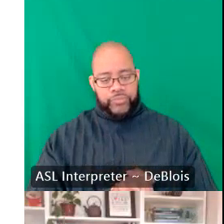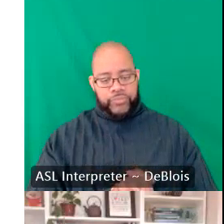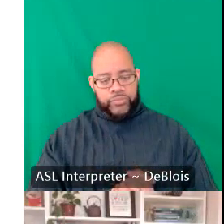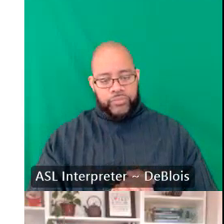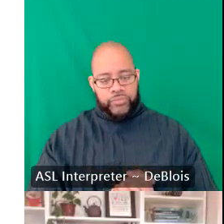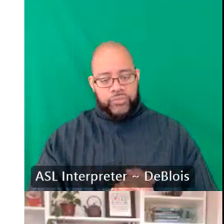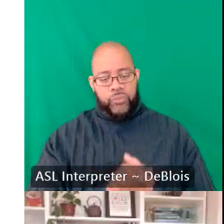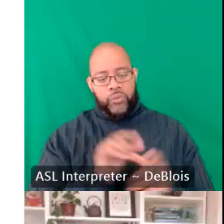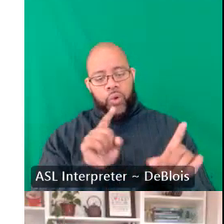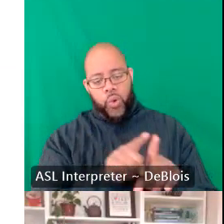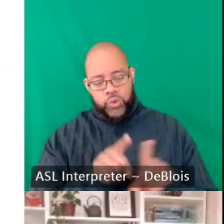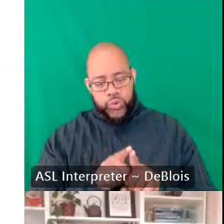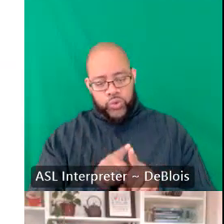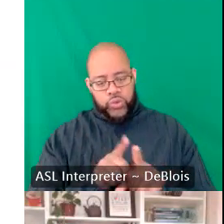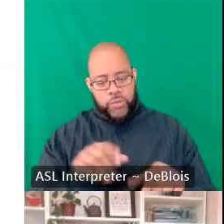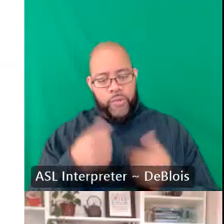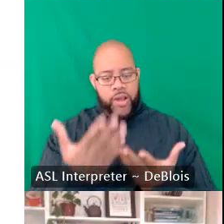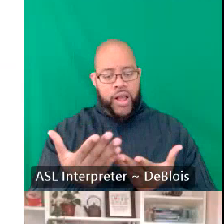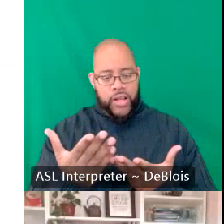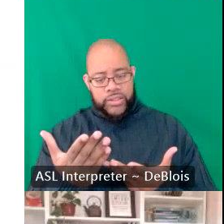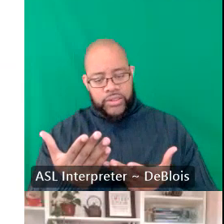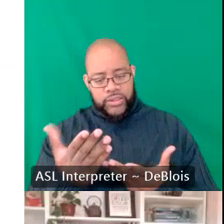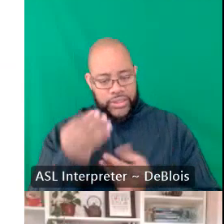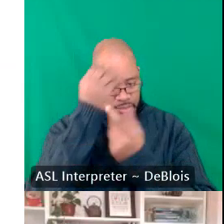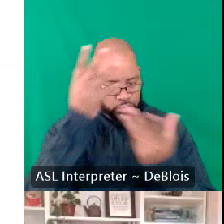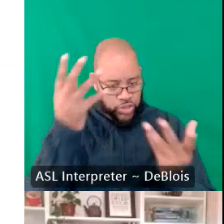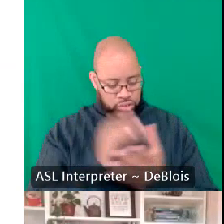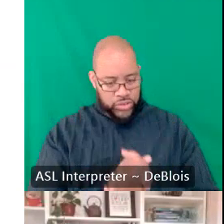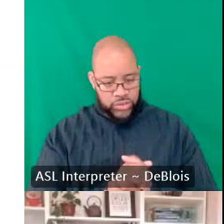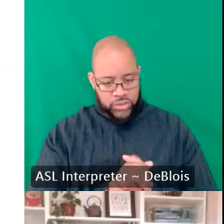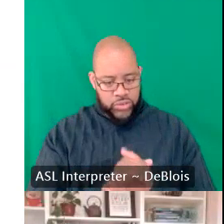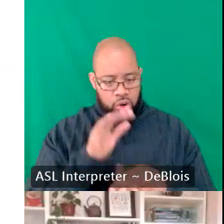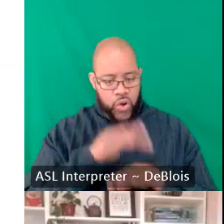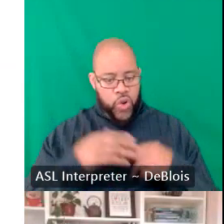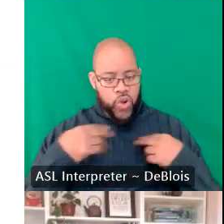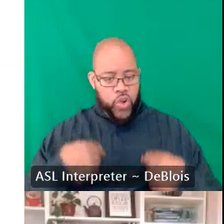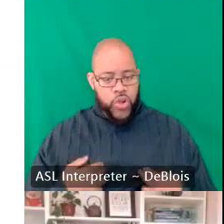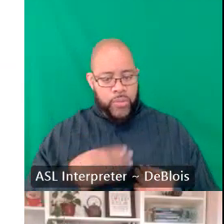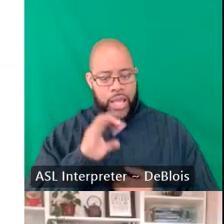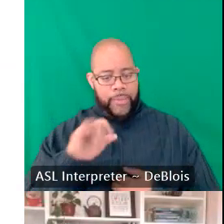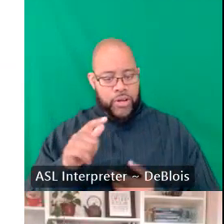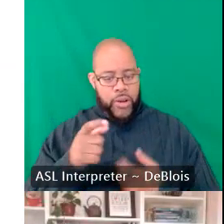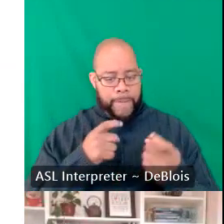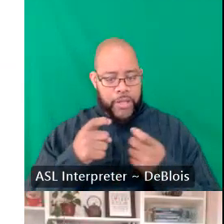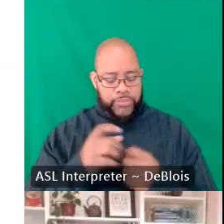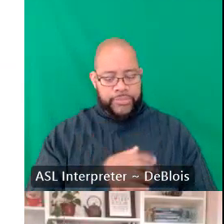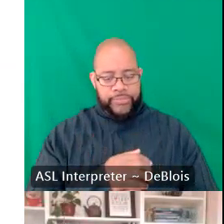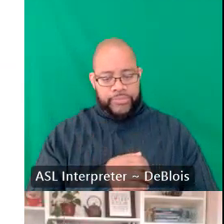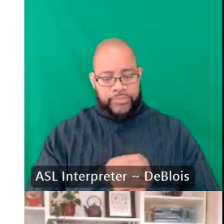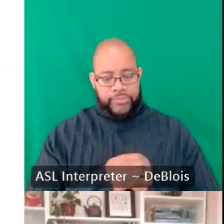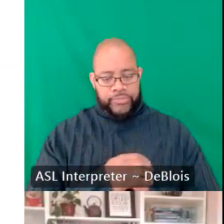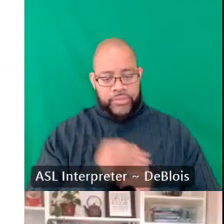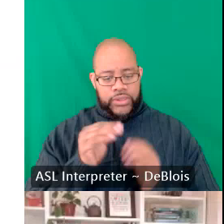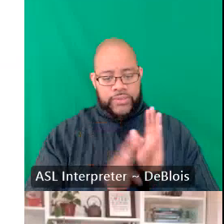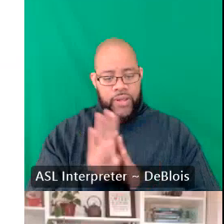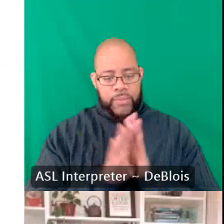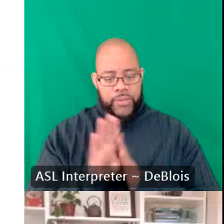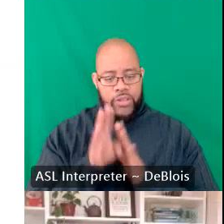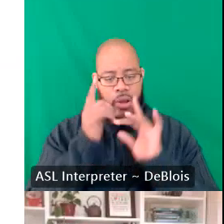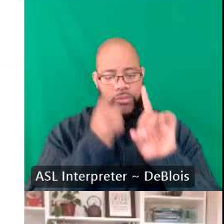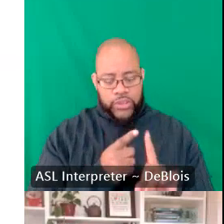it's also providing data. It is providing data on the human capital management and development